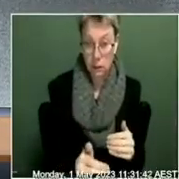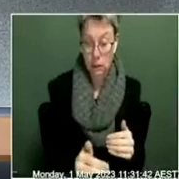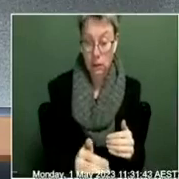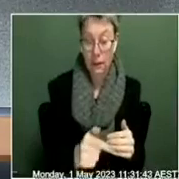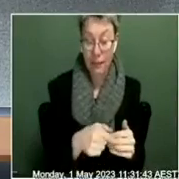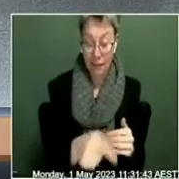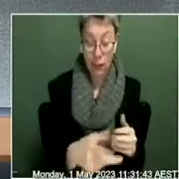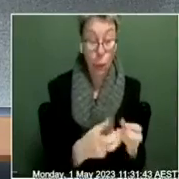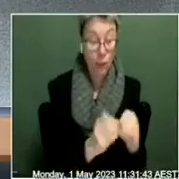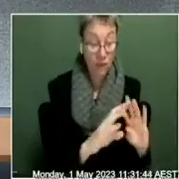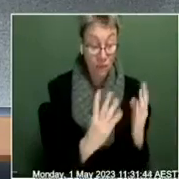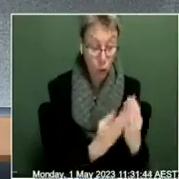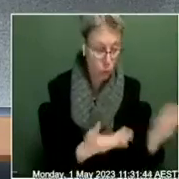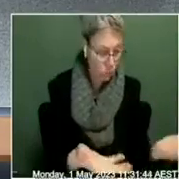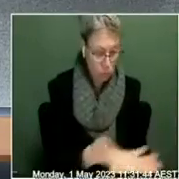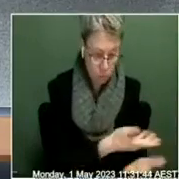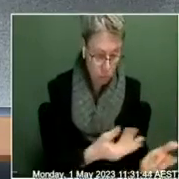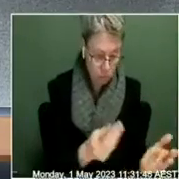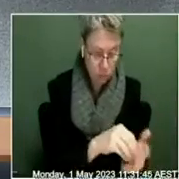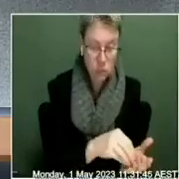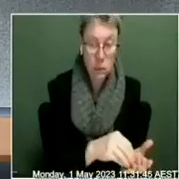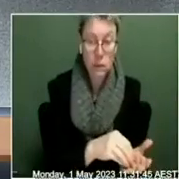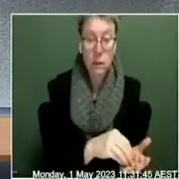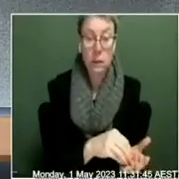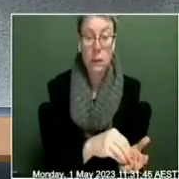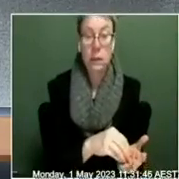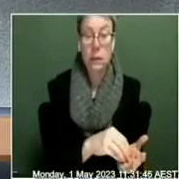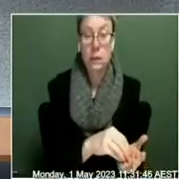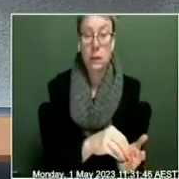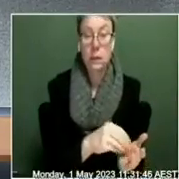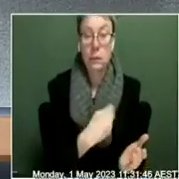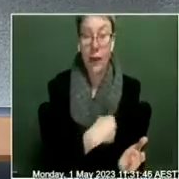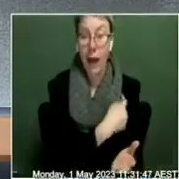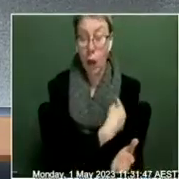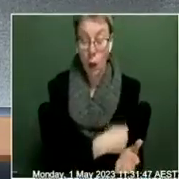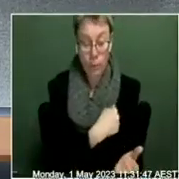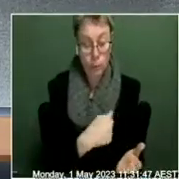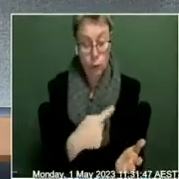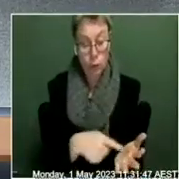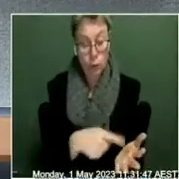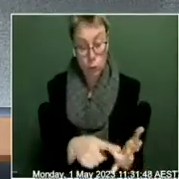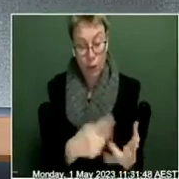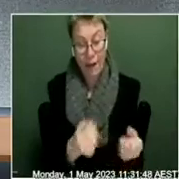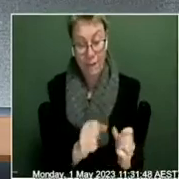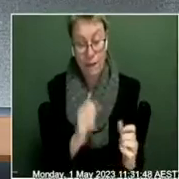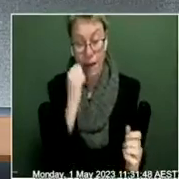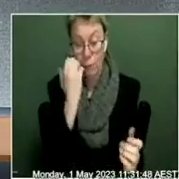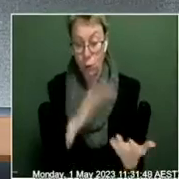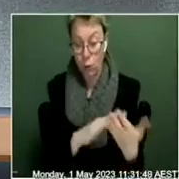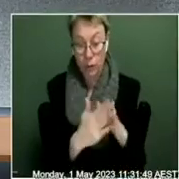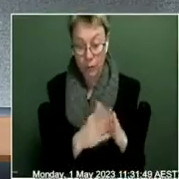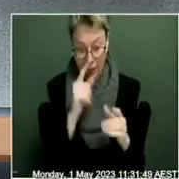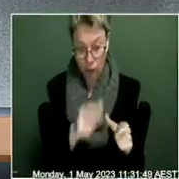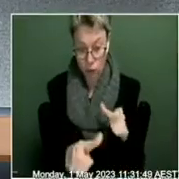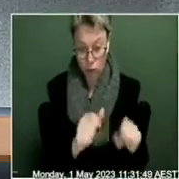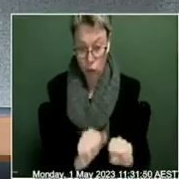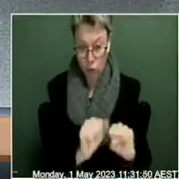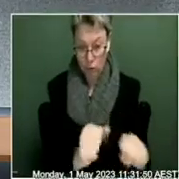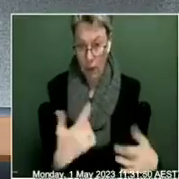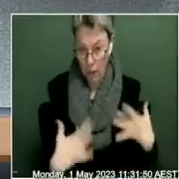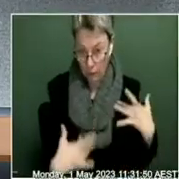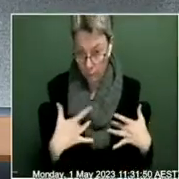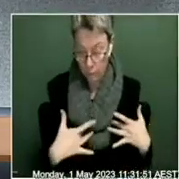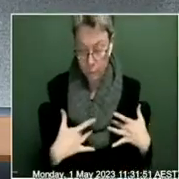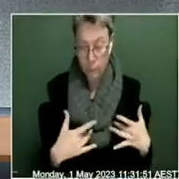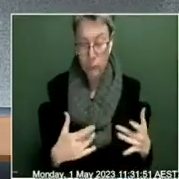And then just finally getting to the monitoring and evaluation aspect, that we're developing a dashboard as well as part of that, and that dashboard will